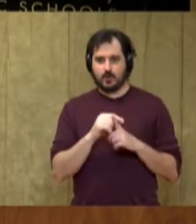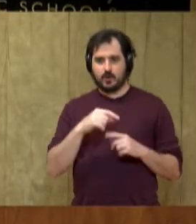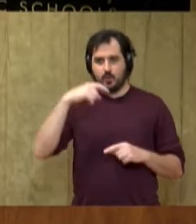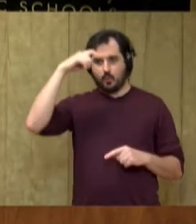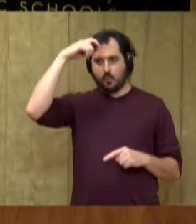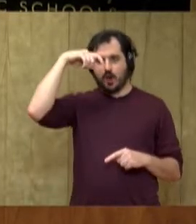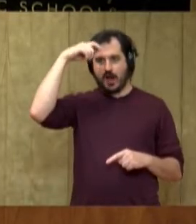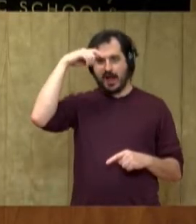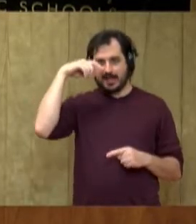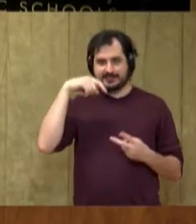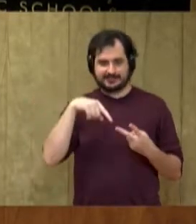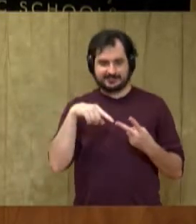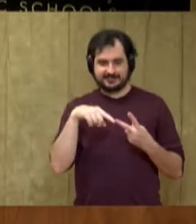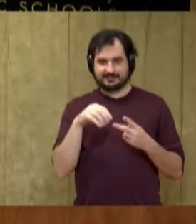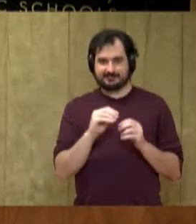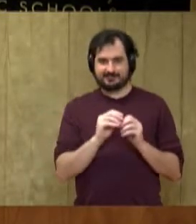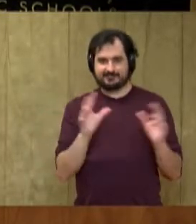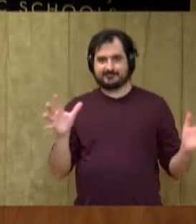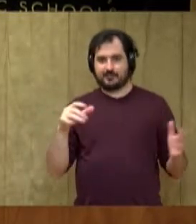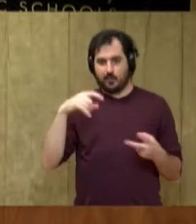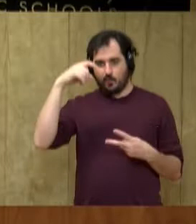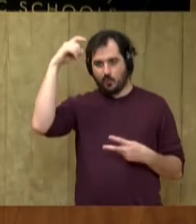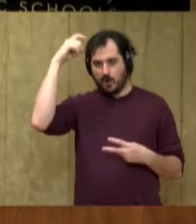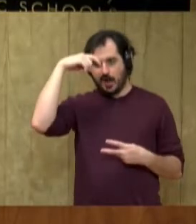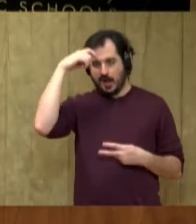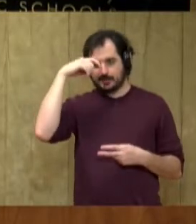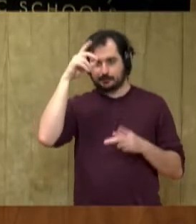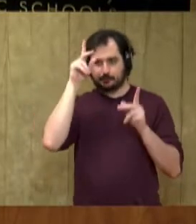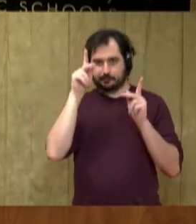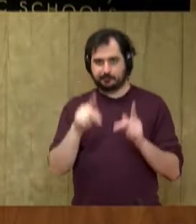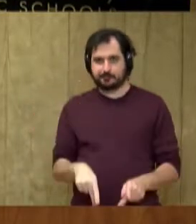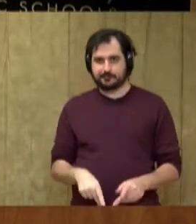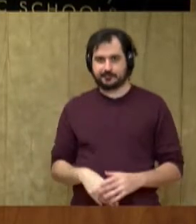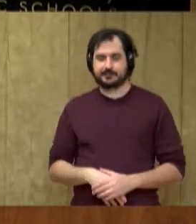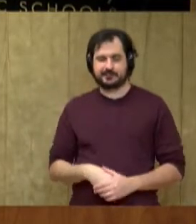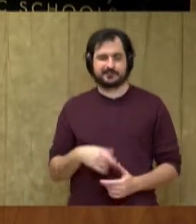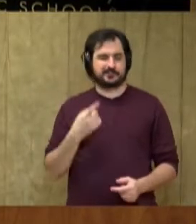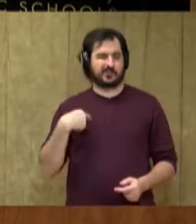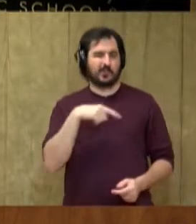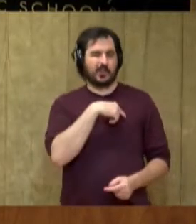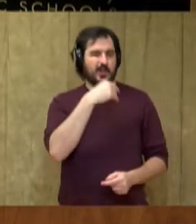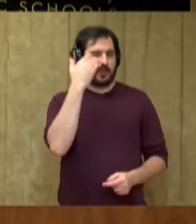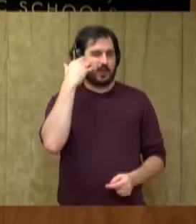it. So, a wise person. And we know from our past